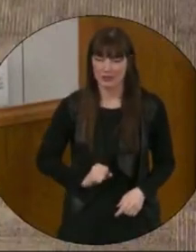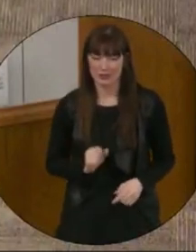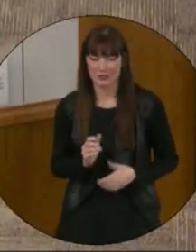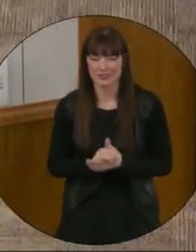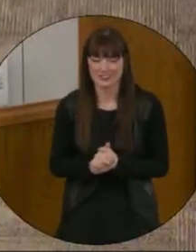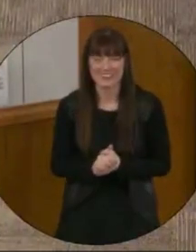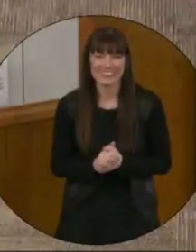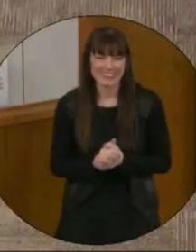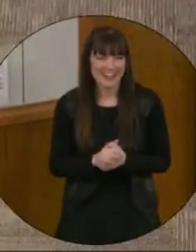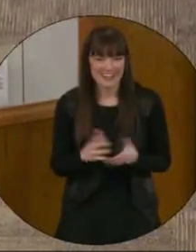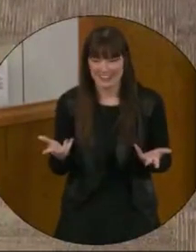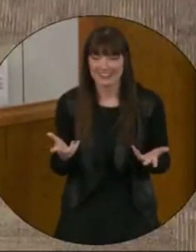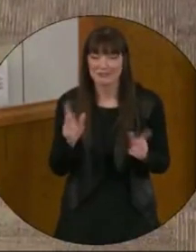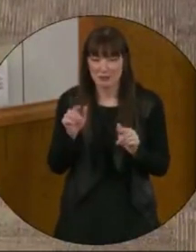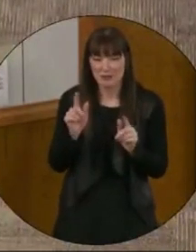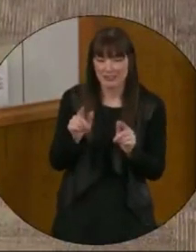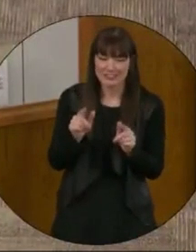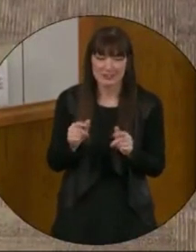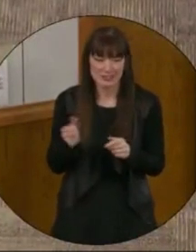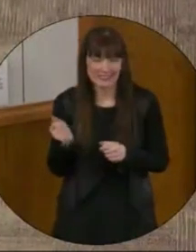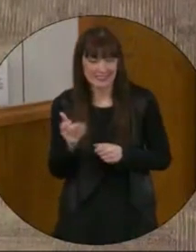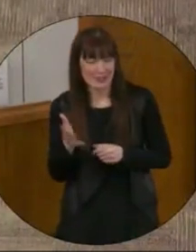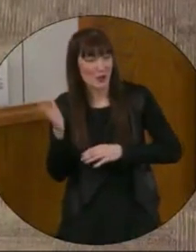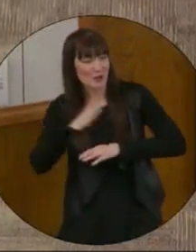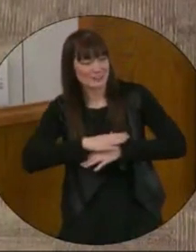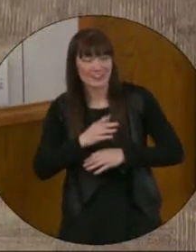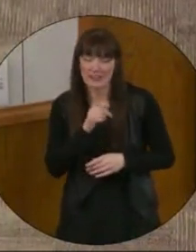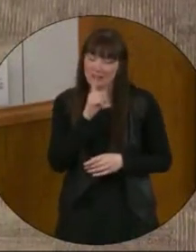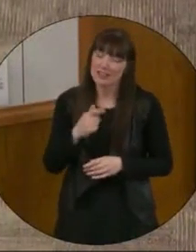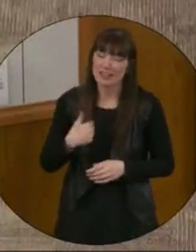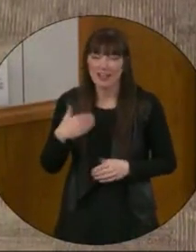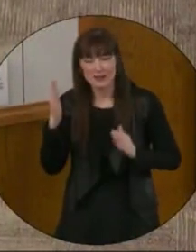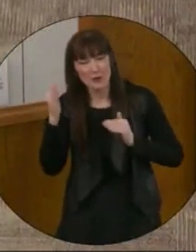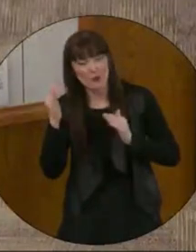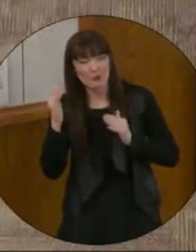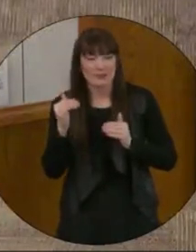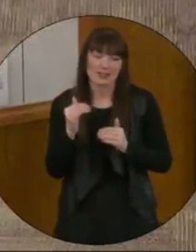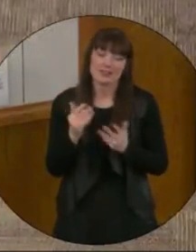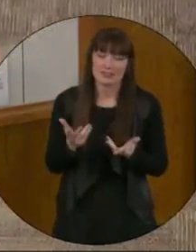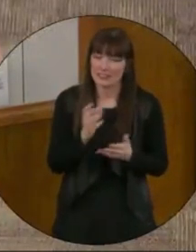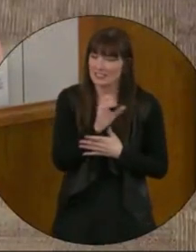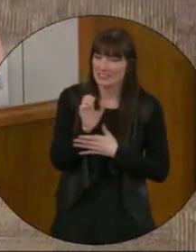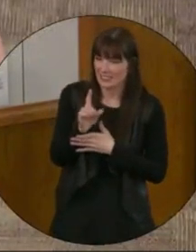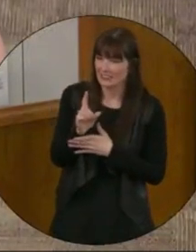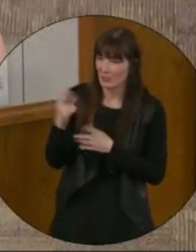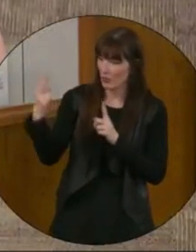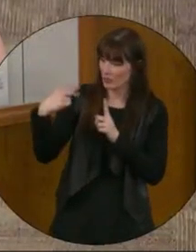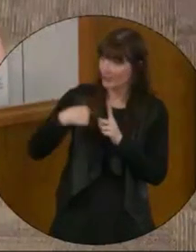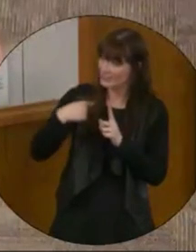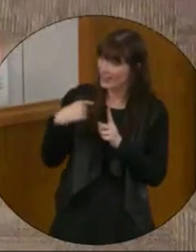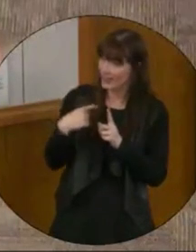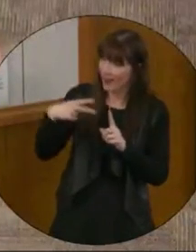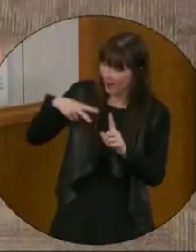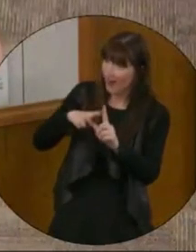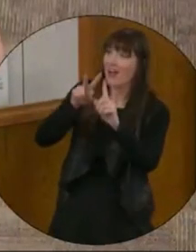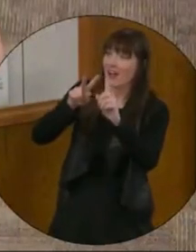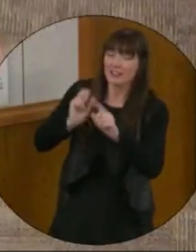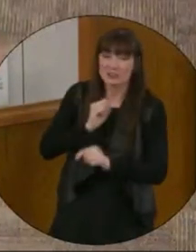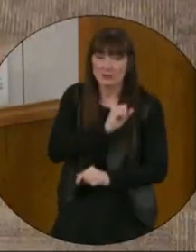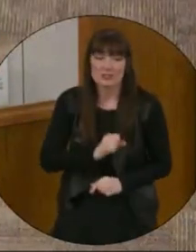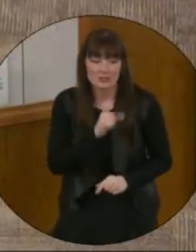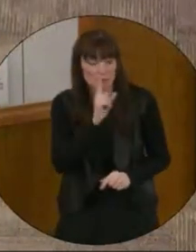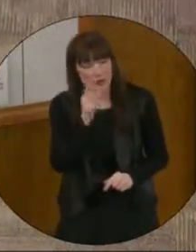Point Casino all day. For a little bit, I truly had hope that this district would treat us like superheroes, but like a true comic, for every